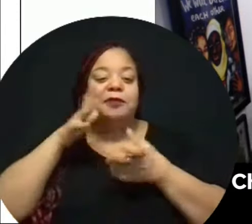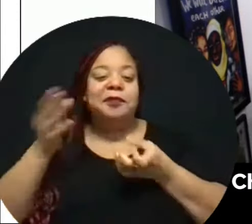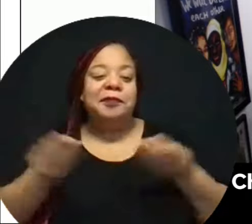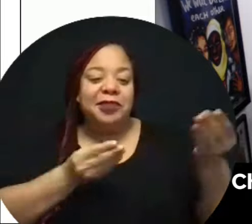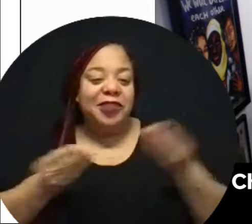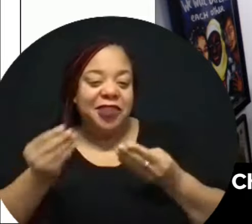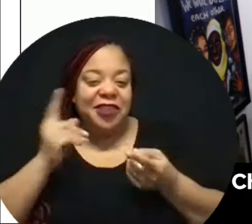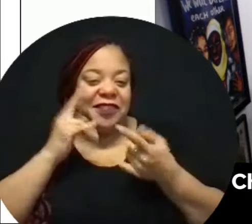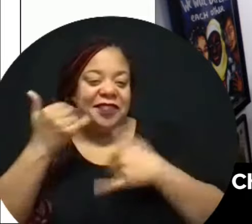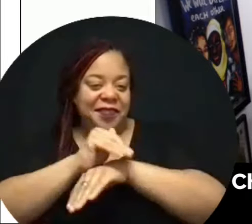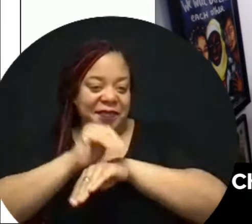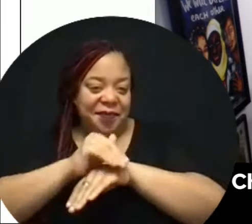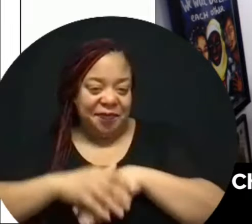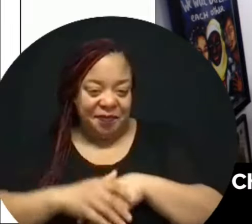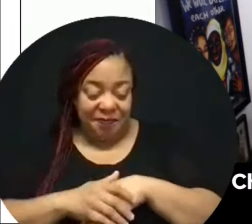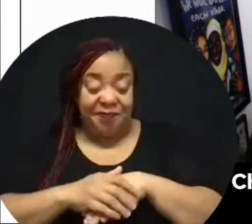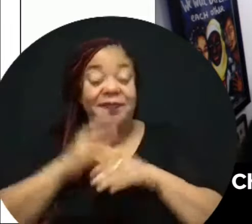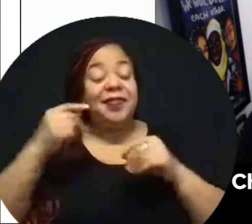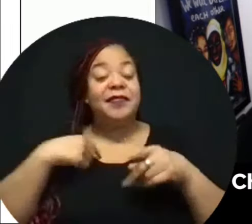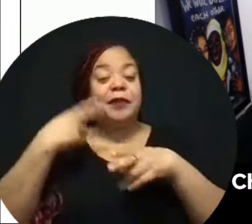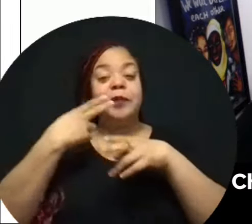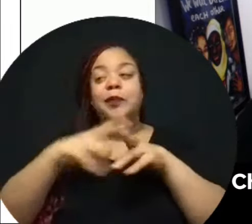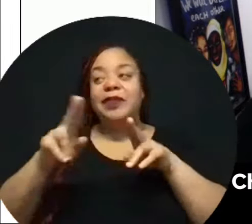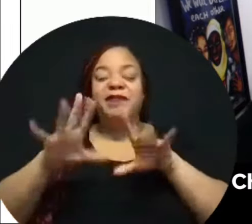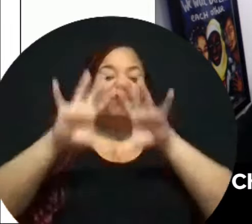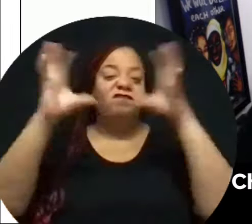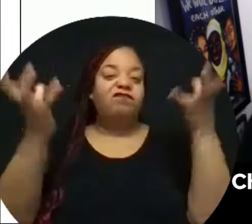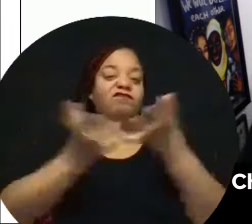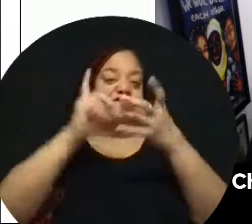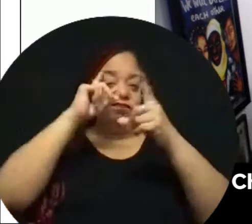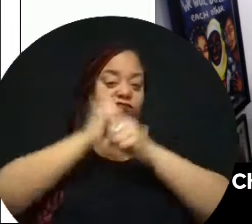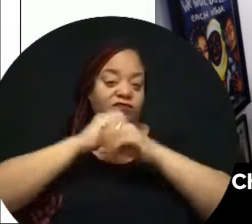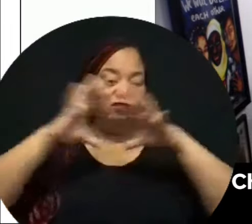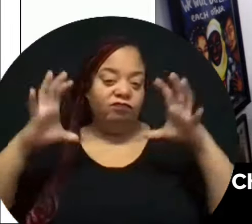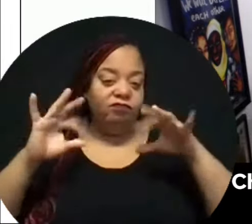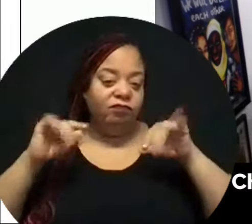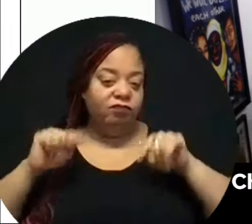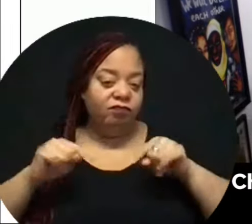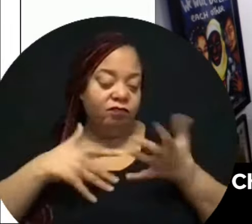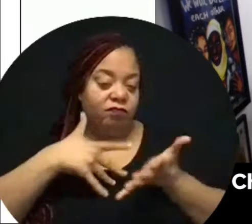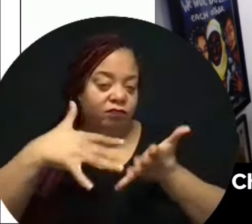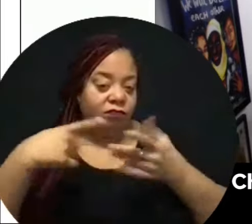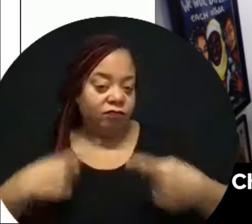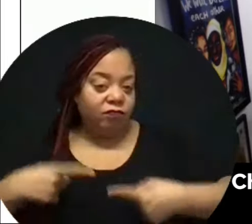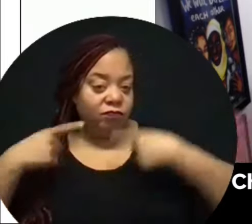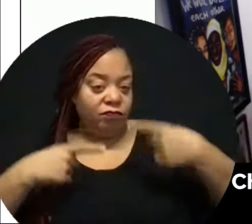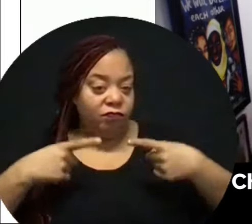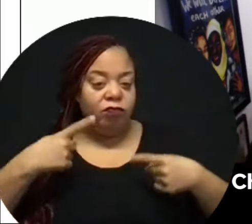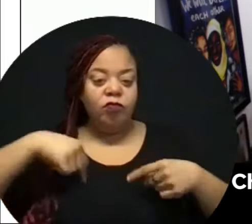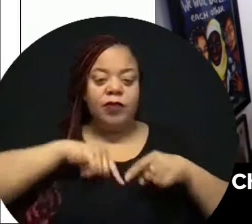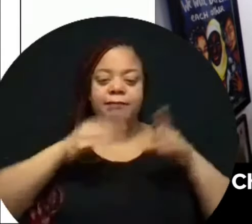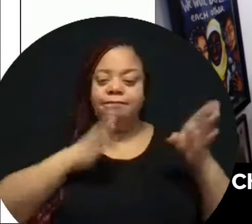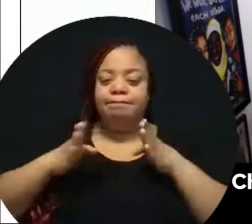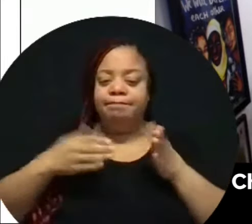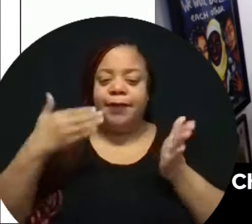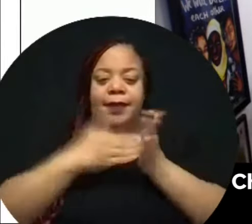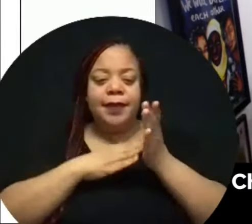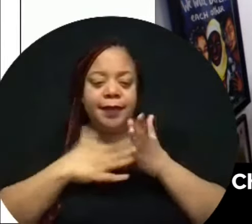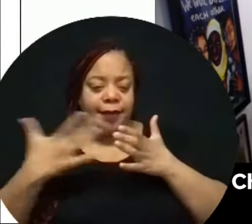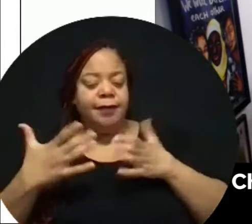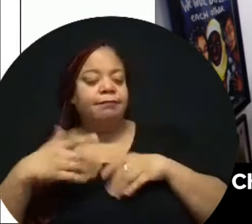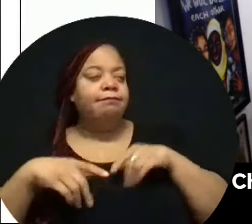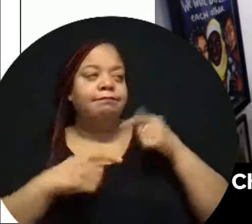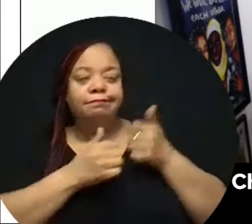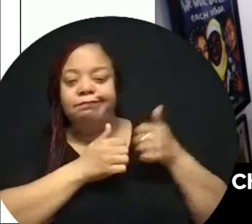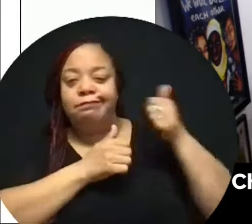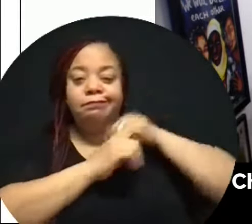and incarceration in Mississippi through mutual aid, political education, and community building. Each fall, we put